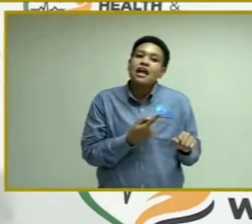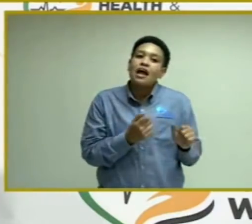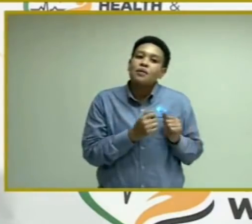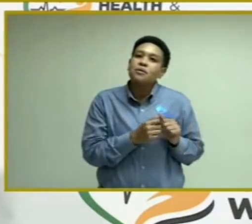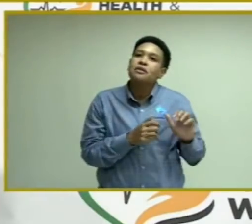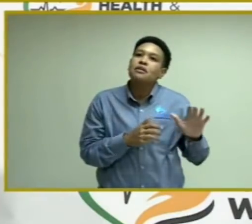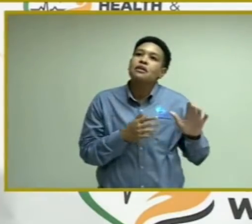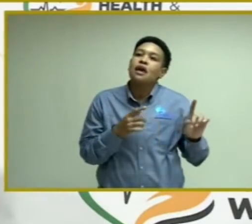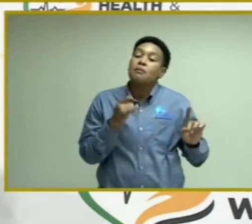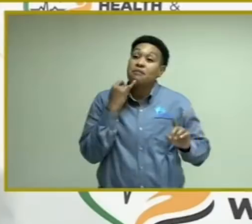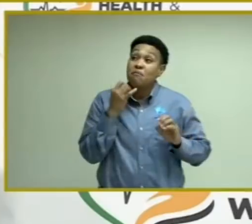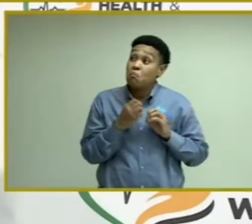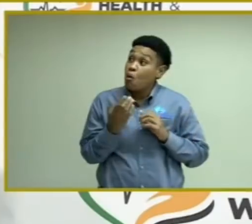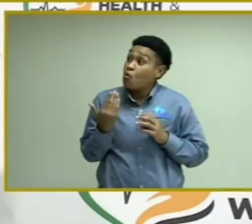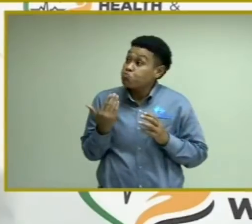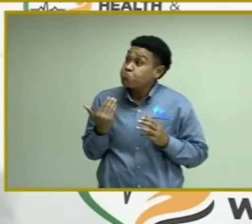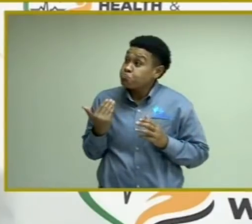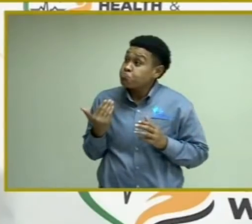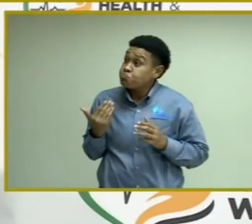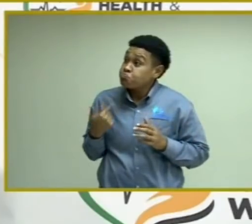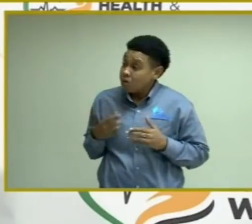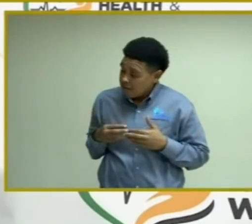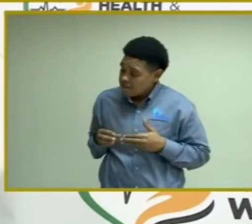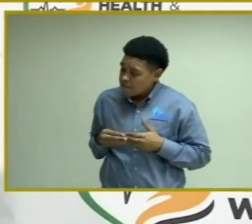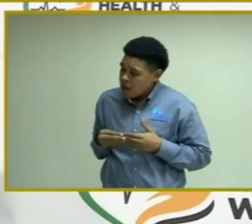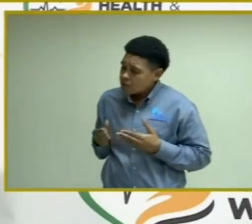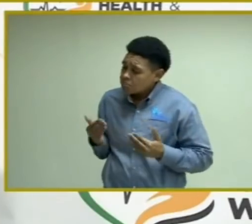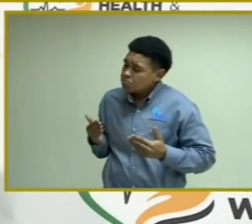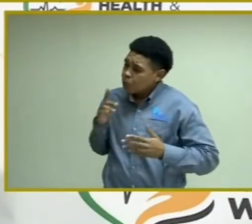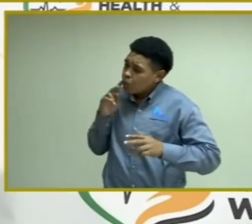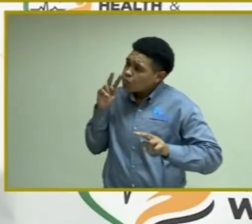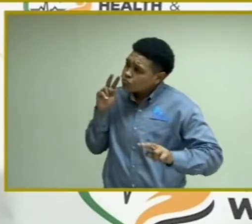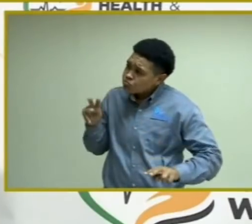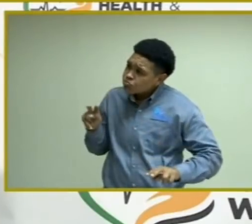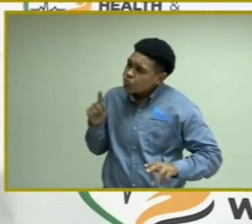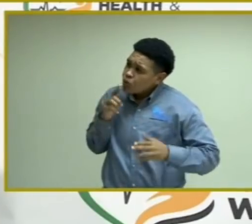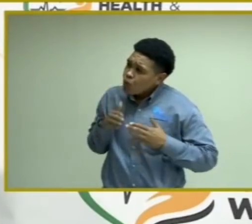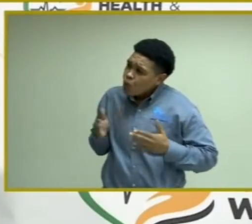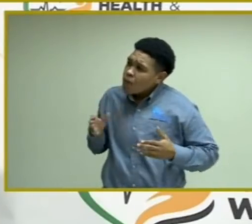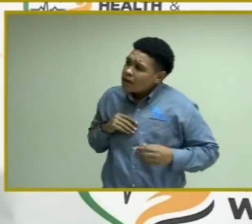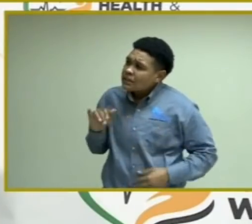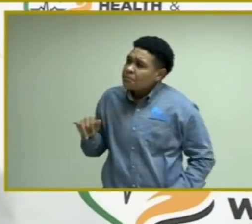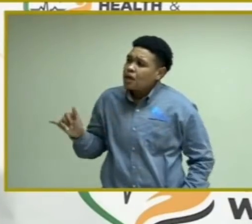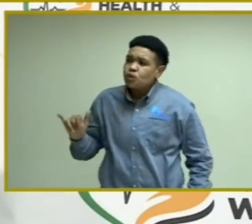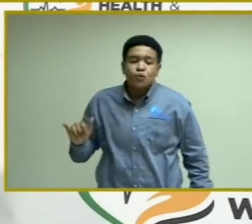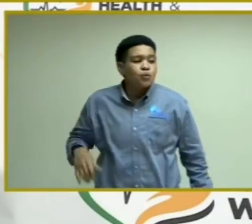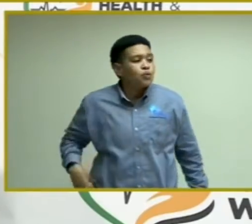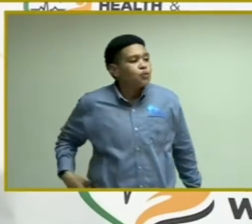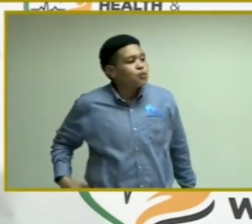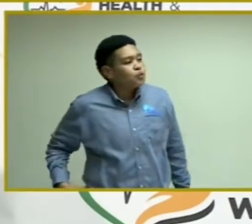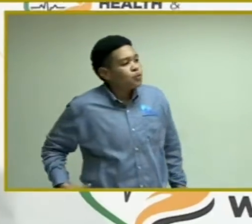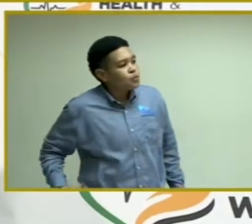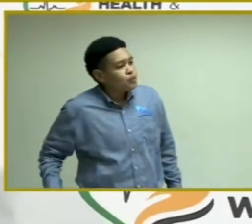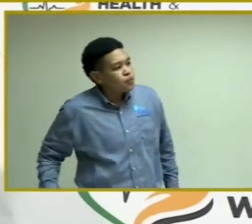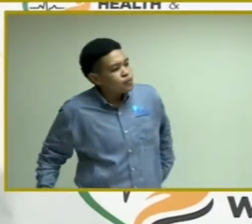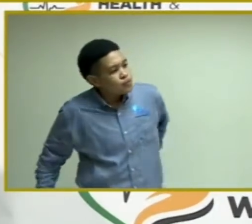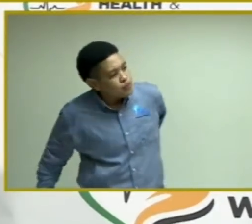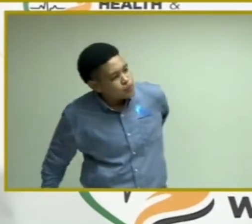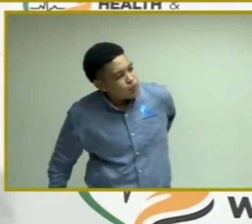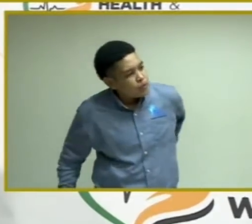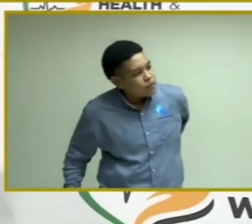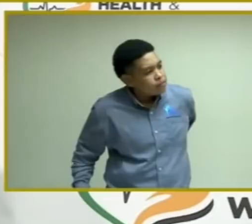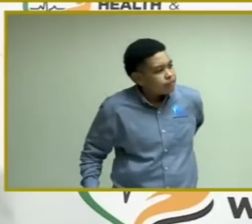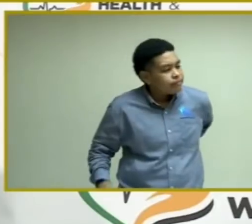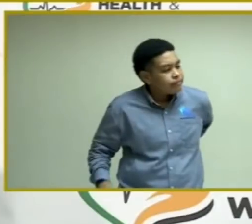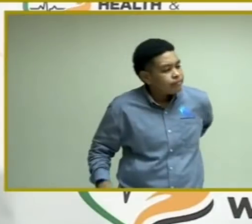and if more come on board, we're flexible and we'll address. We're open to that also. I'll ask the CMO to comment on that, and then I'm going to